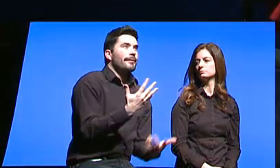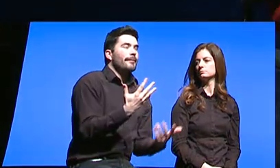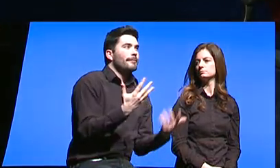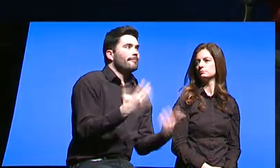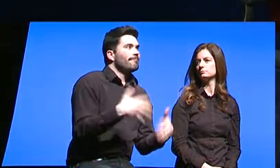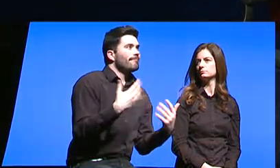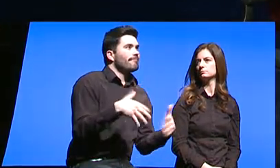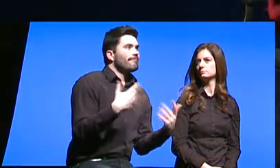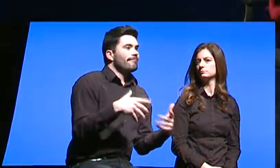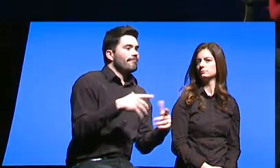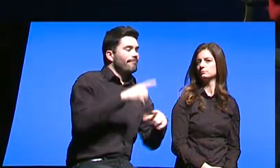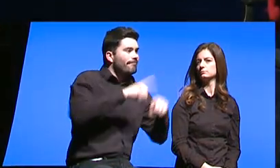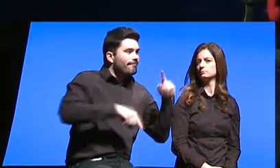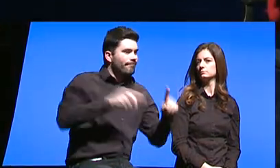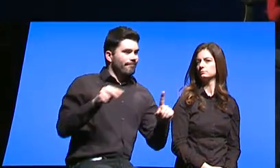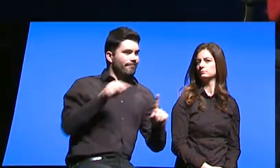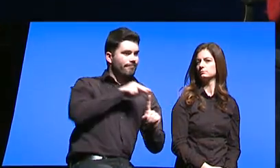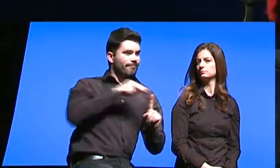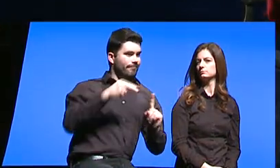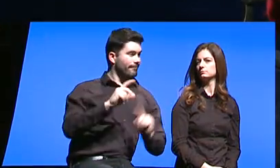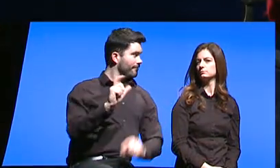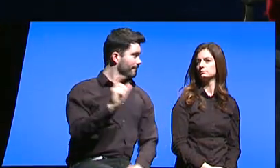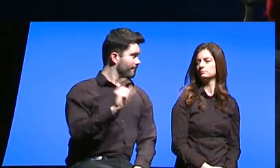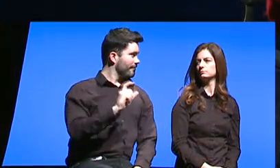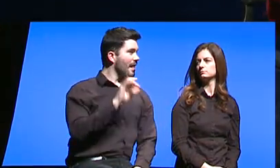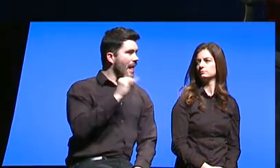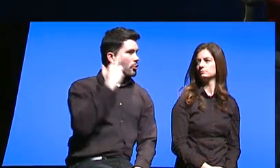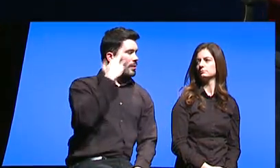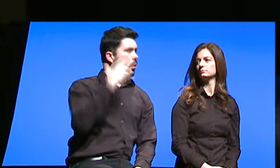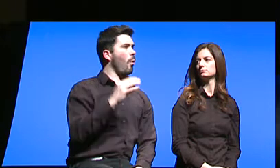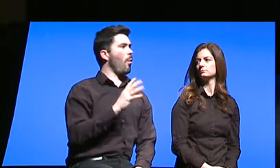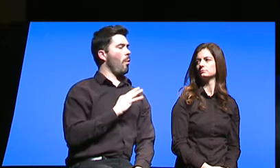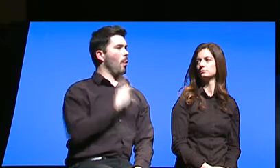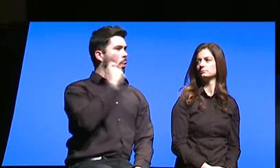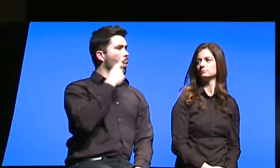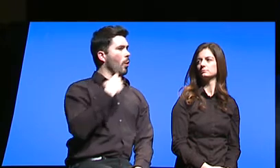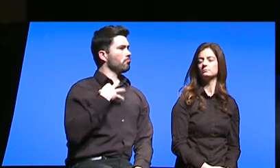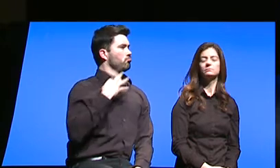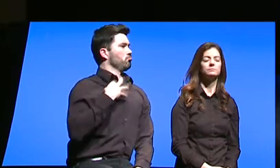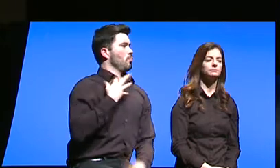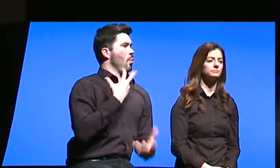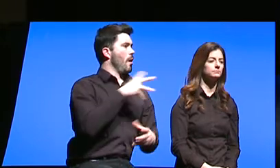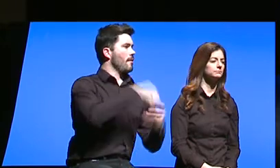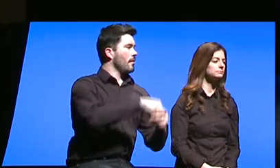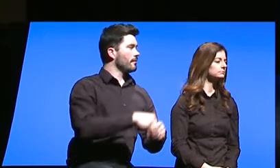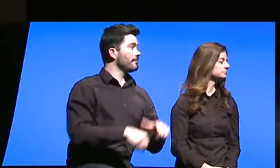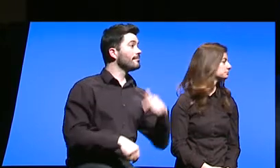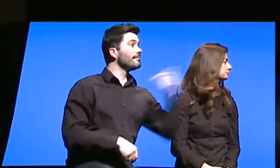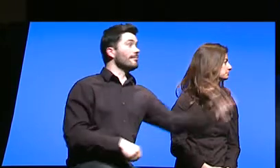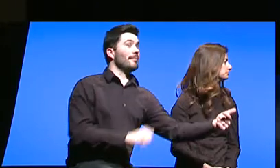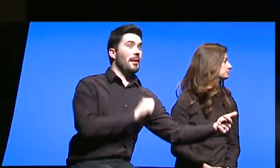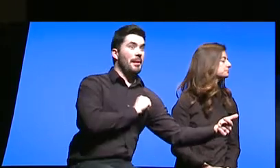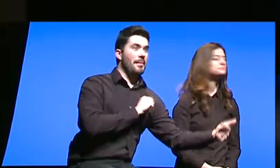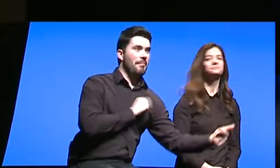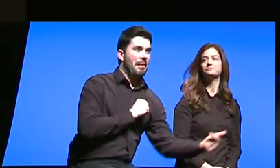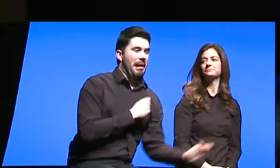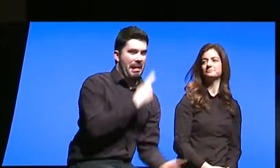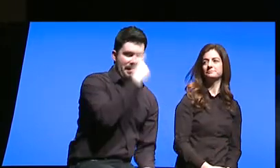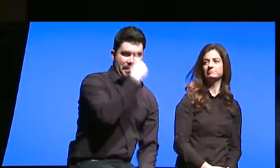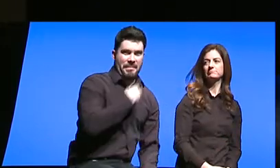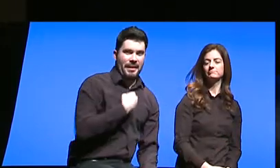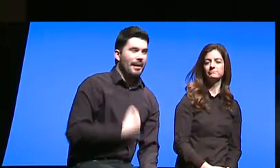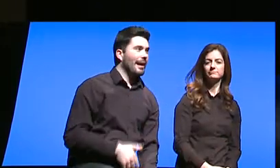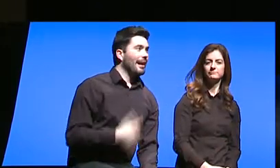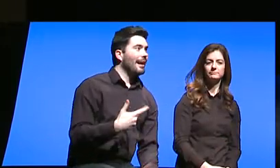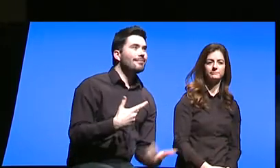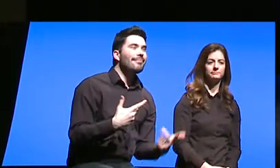five very instances of Islam. Is for me was why I auditioned for it. I guess I'll go. The more I do